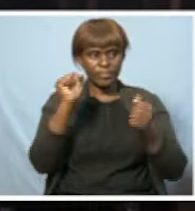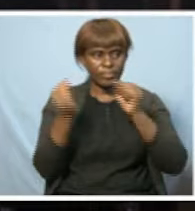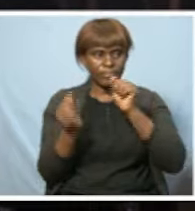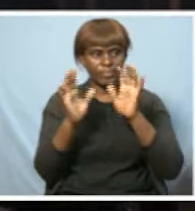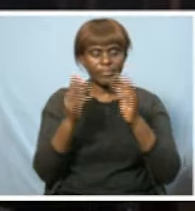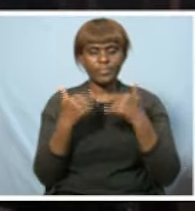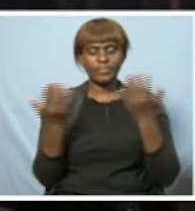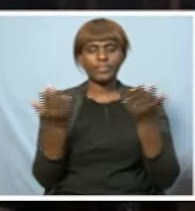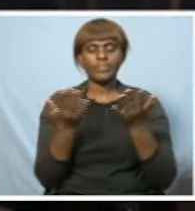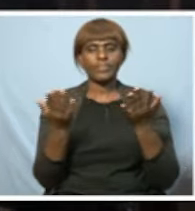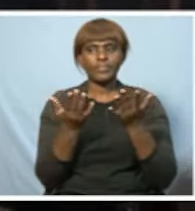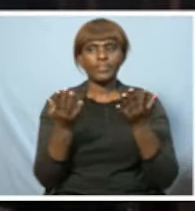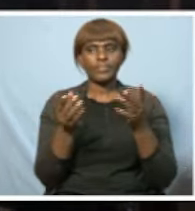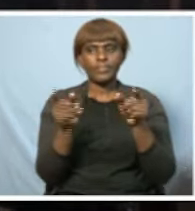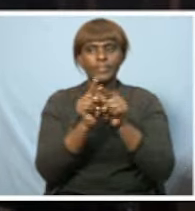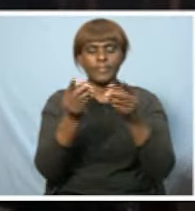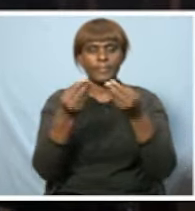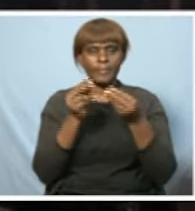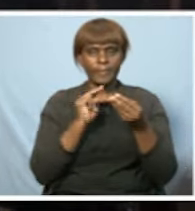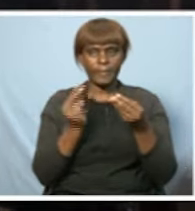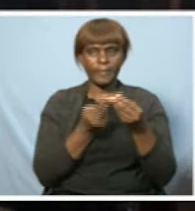And we were given even